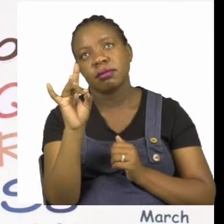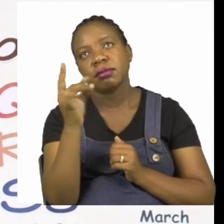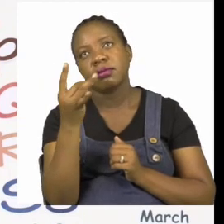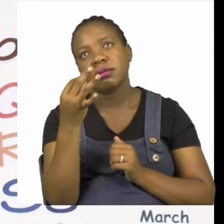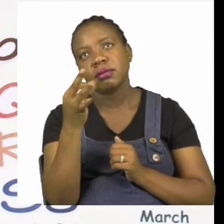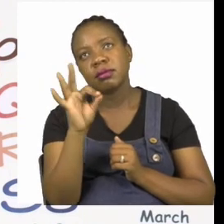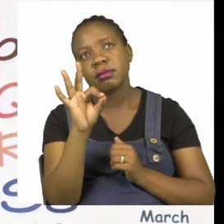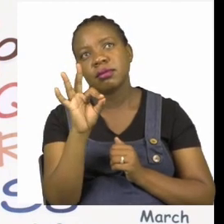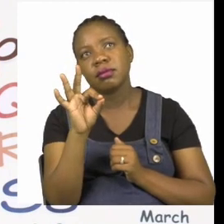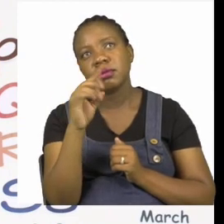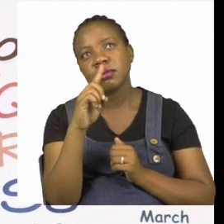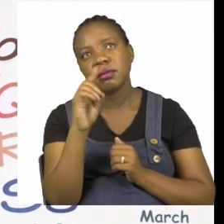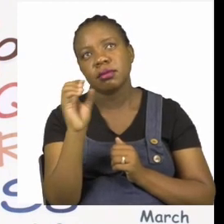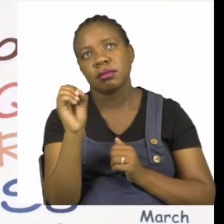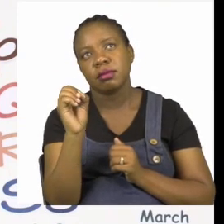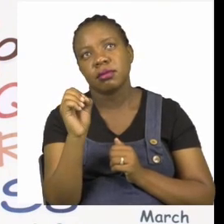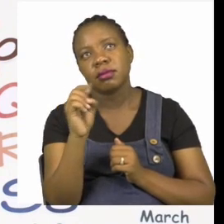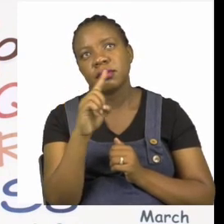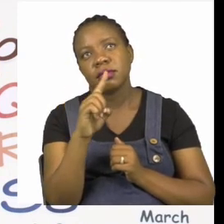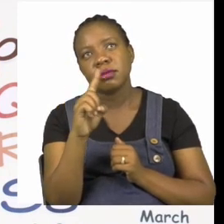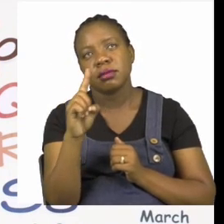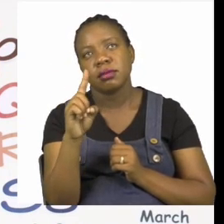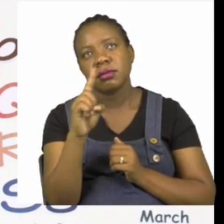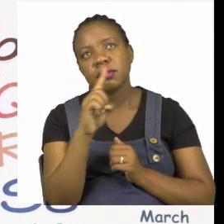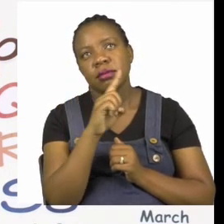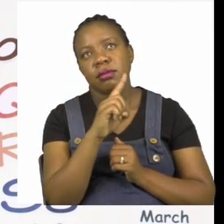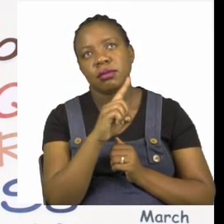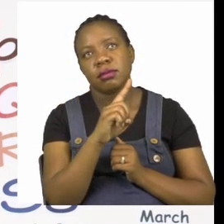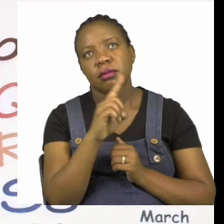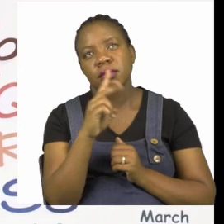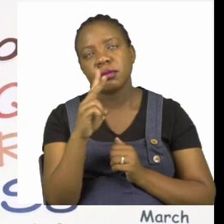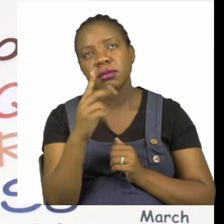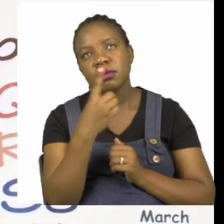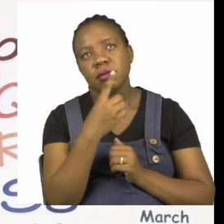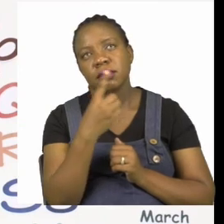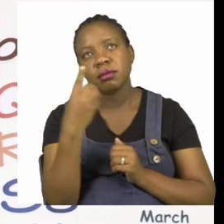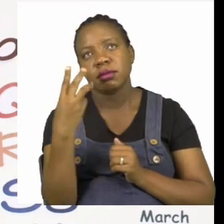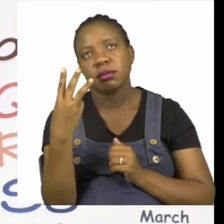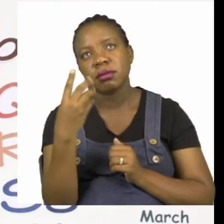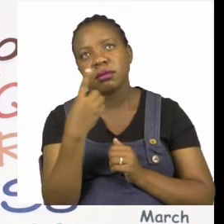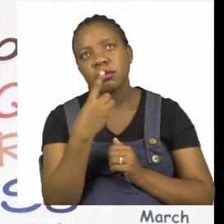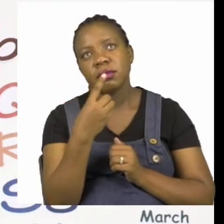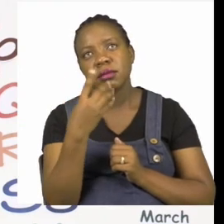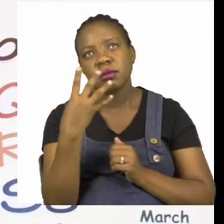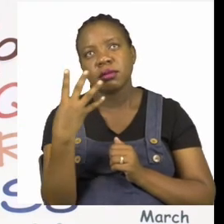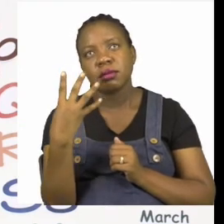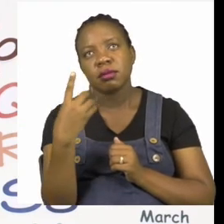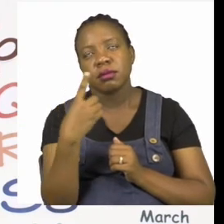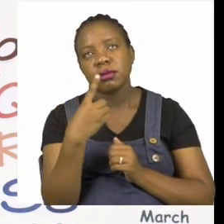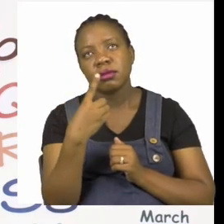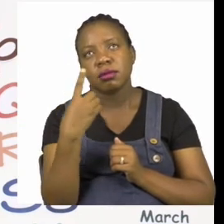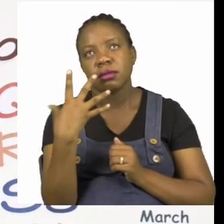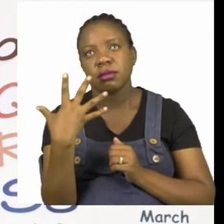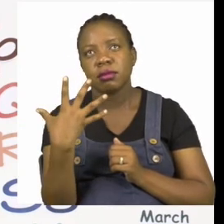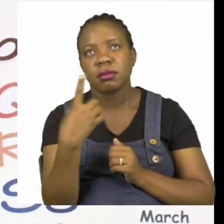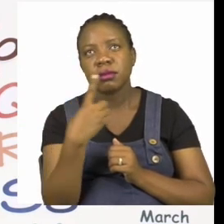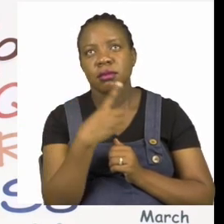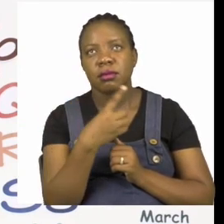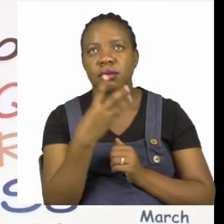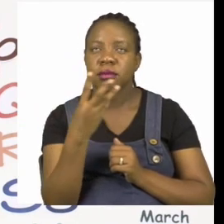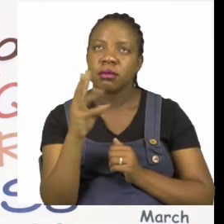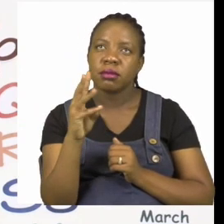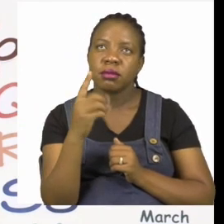8, 9, 10, 11, 12, 13, 14,